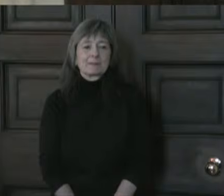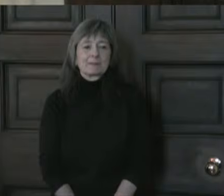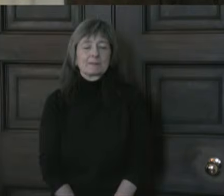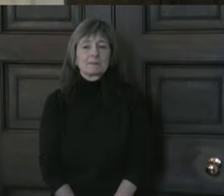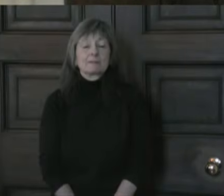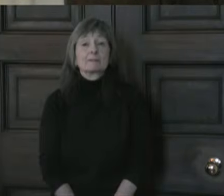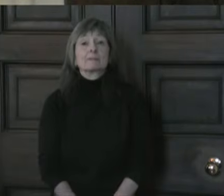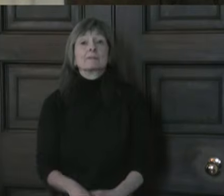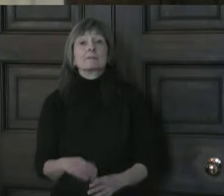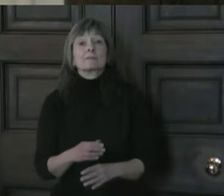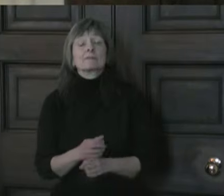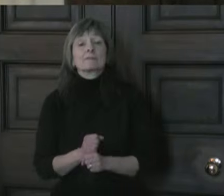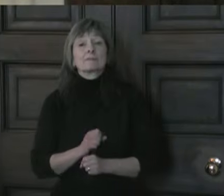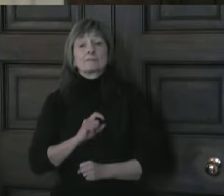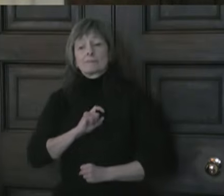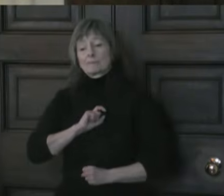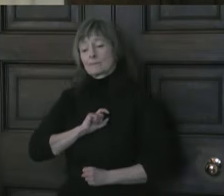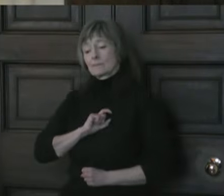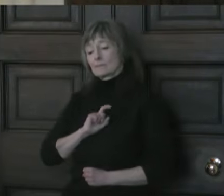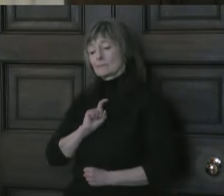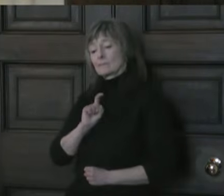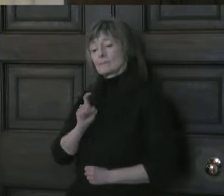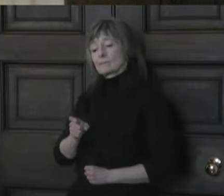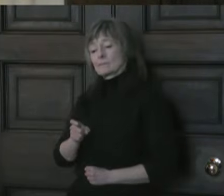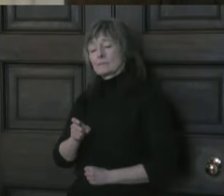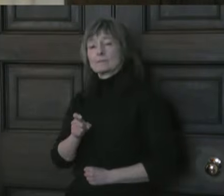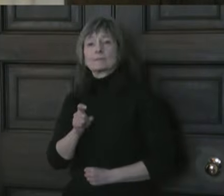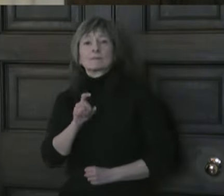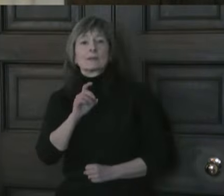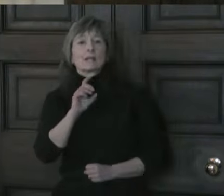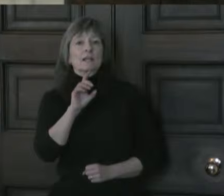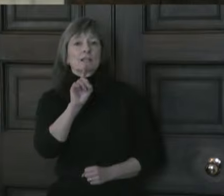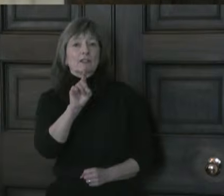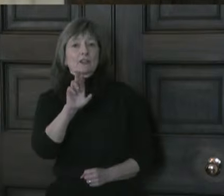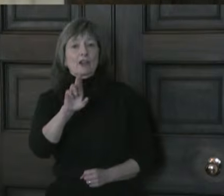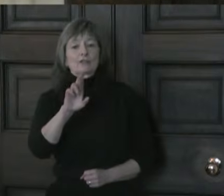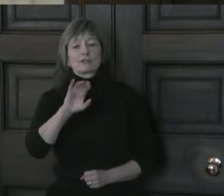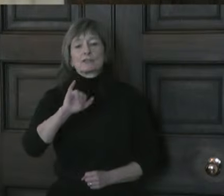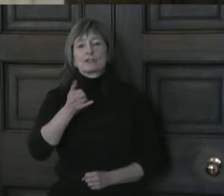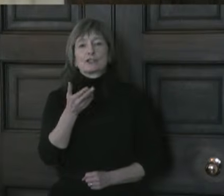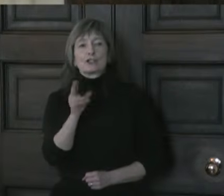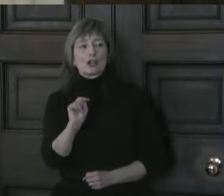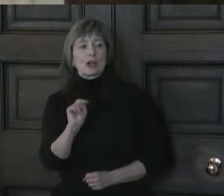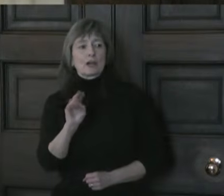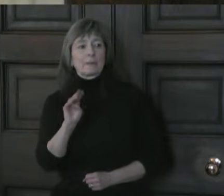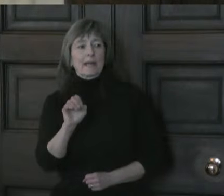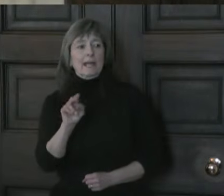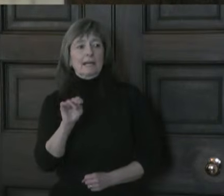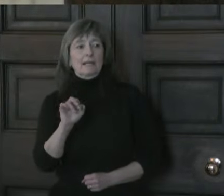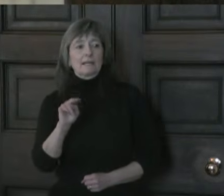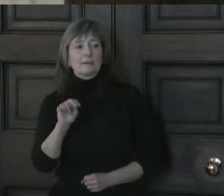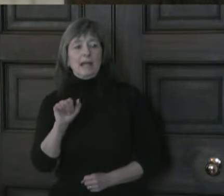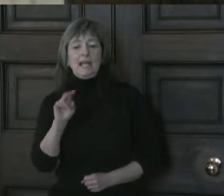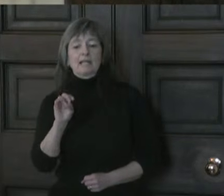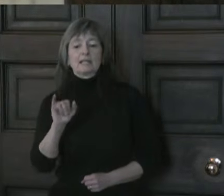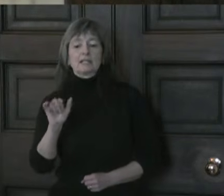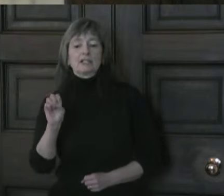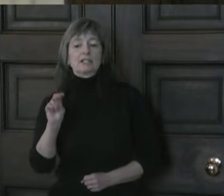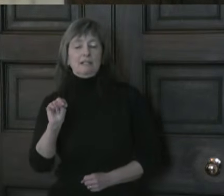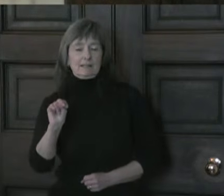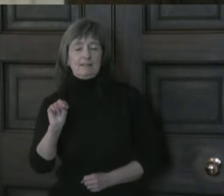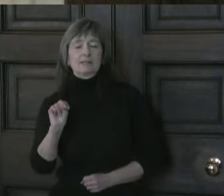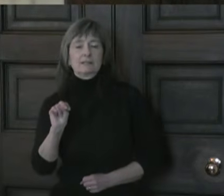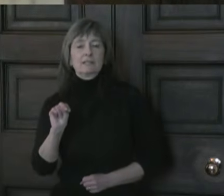To receive the Order of Newfoundland and Labrador, Dr. John Mannion. Dr. John Mannion has devoted more